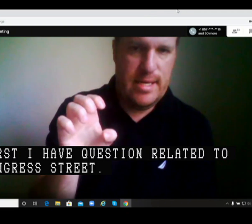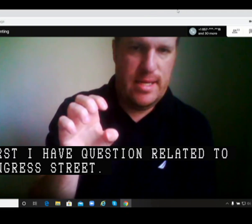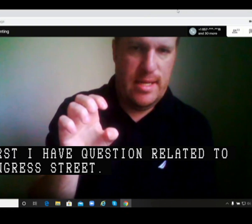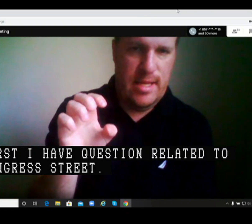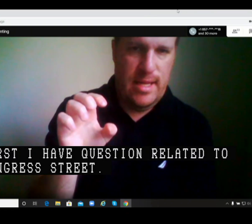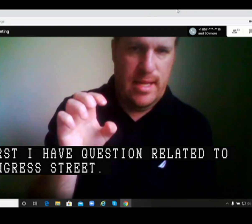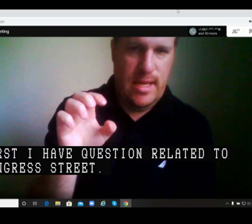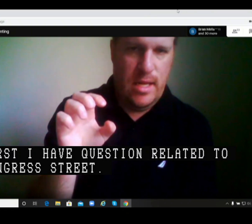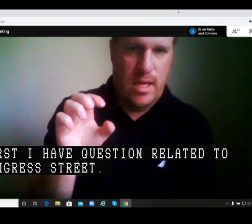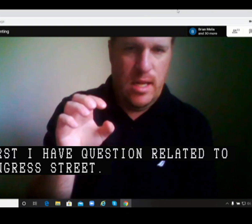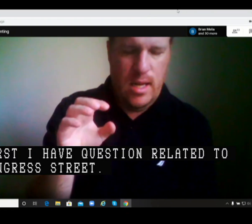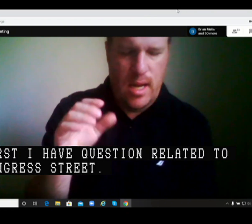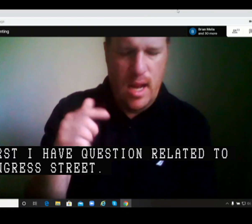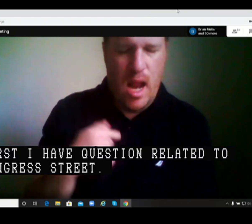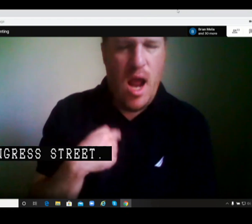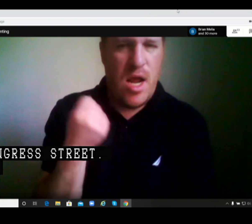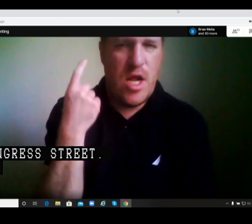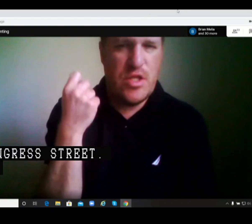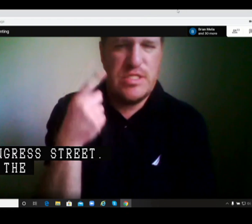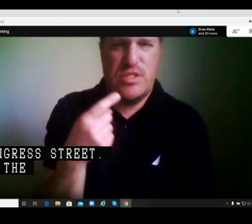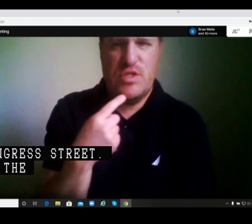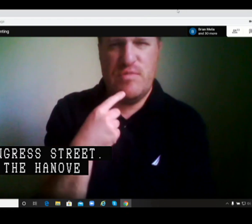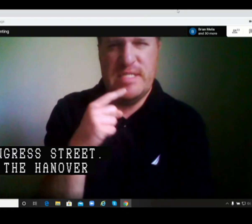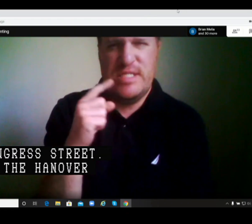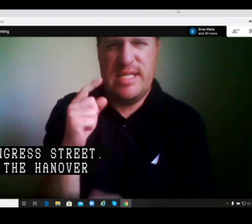on the Hanover Promenade.